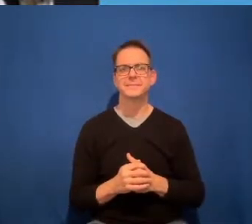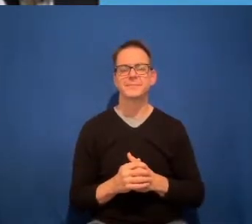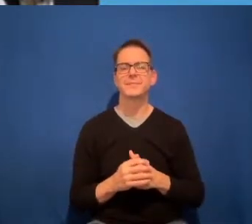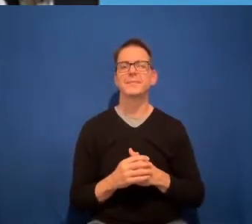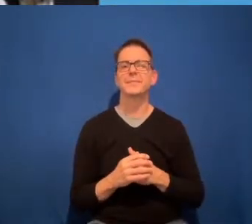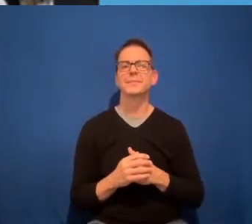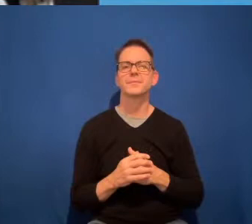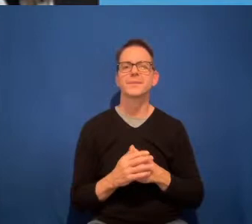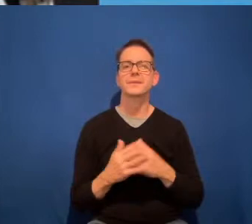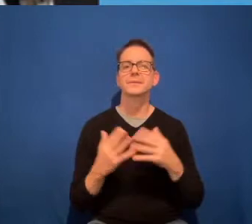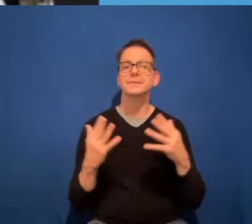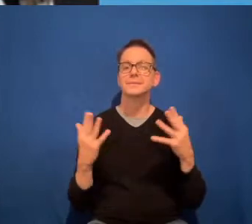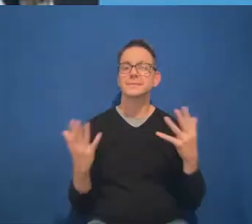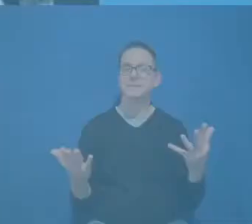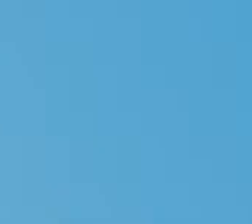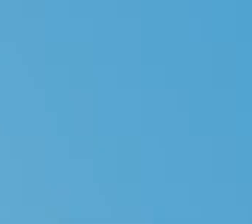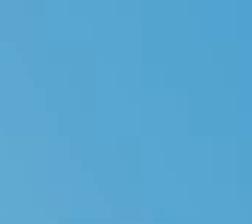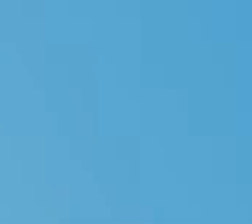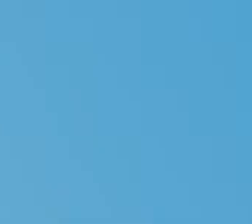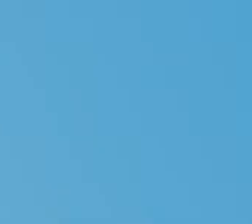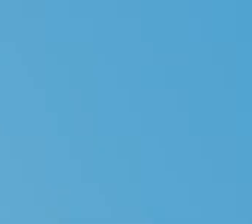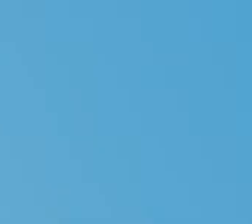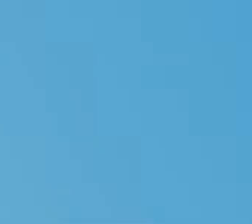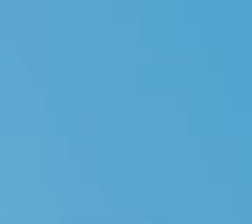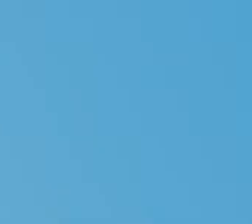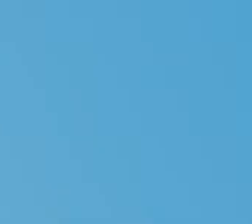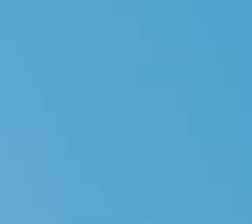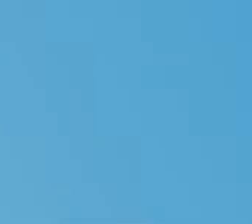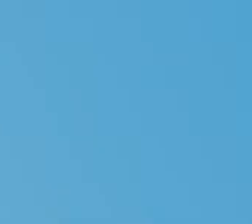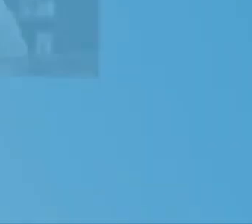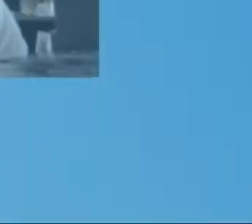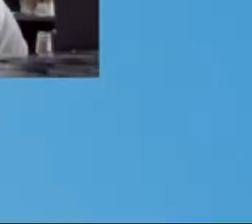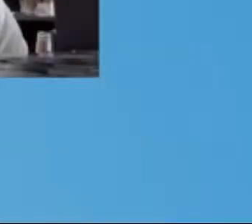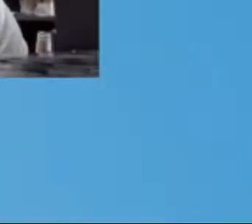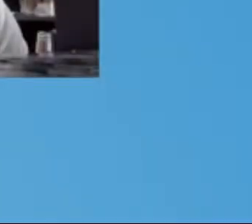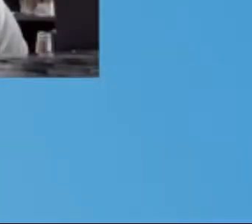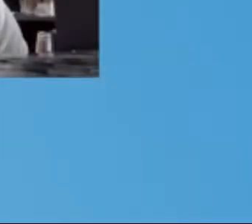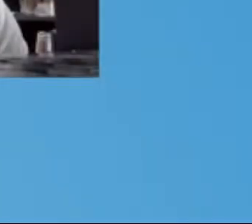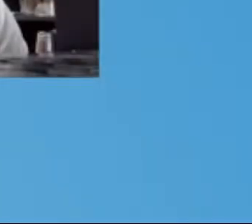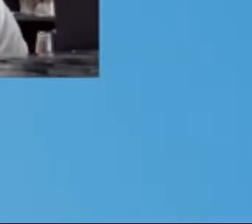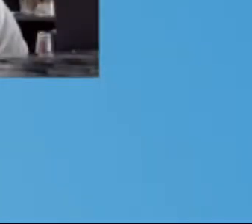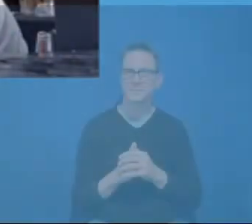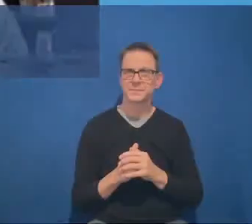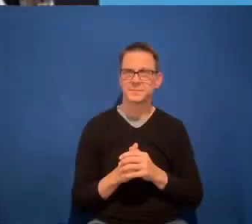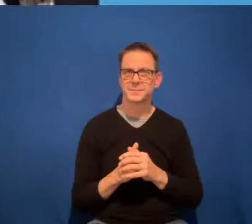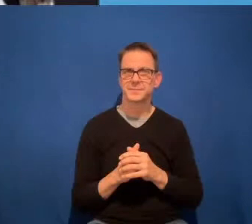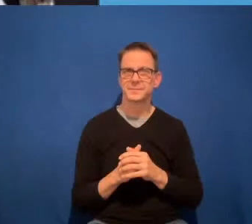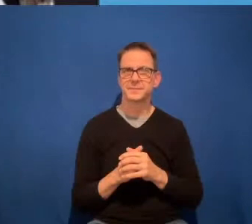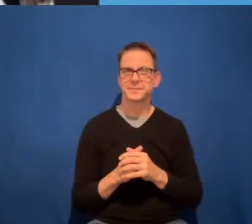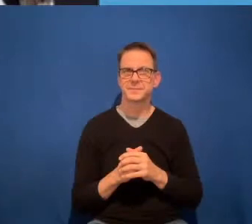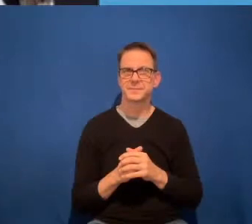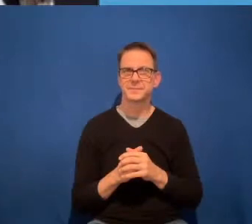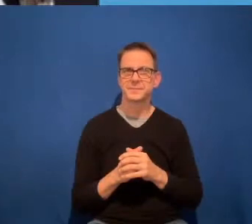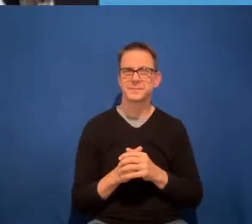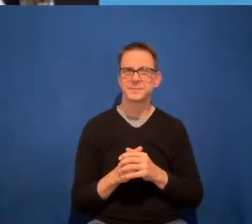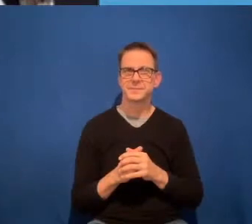so today we are going to be looking at, oh, I hear noises in the background. I can't help it. I'm a distractible human